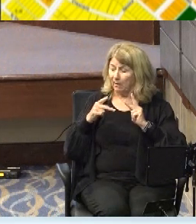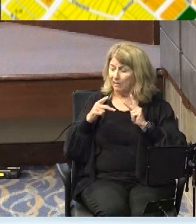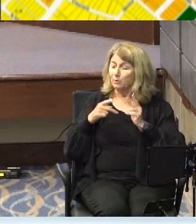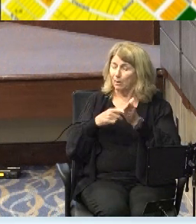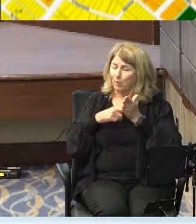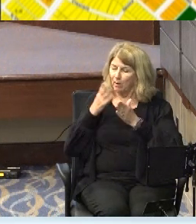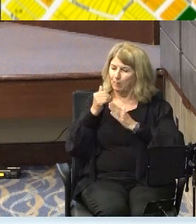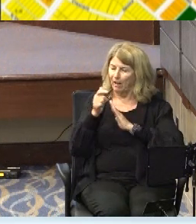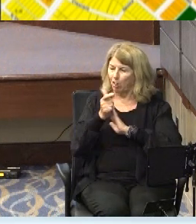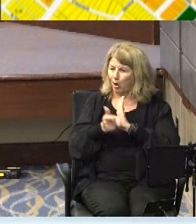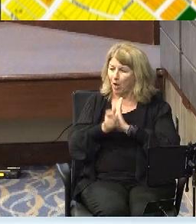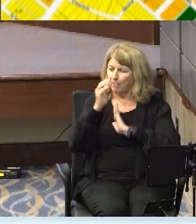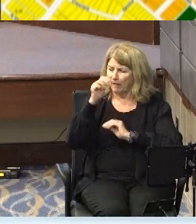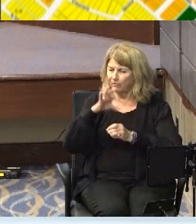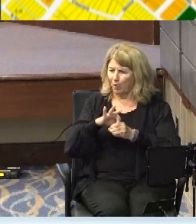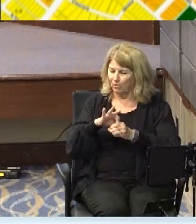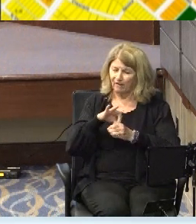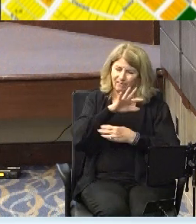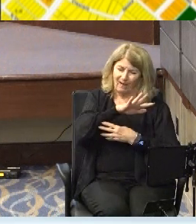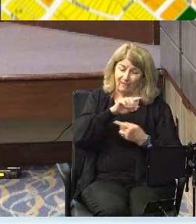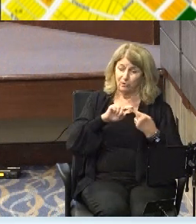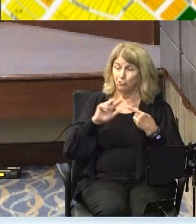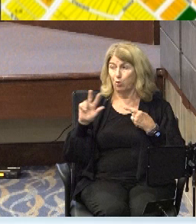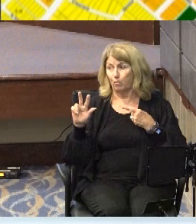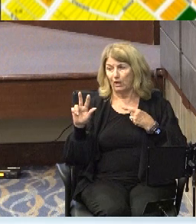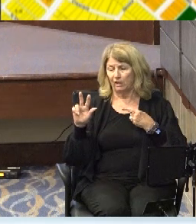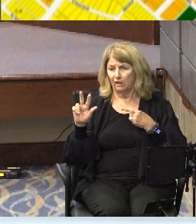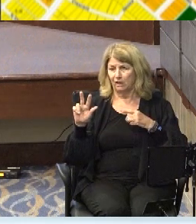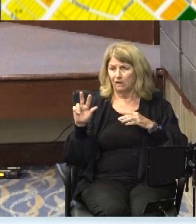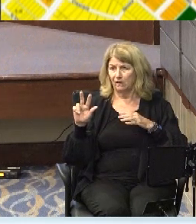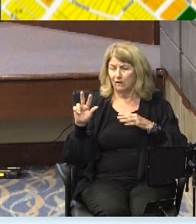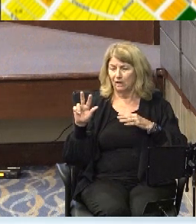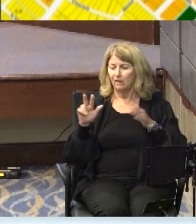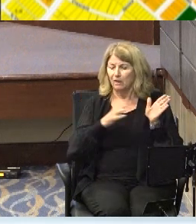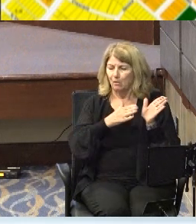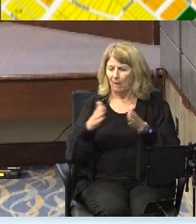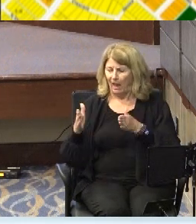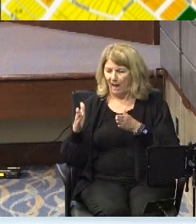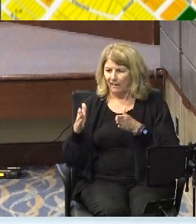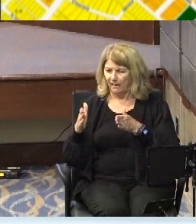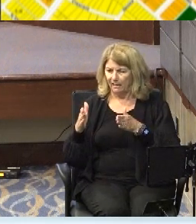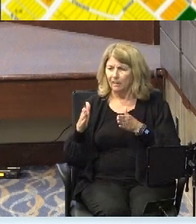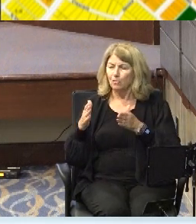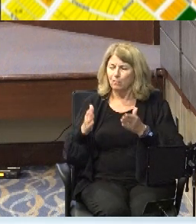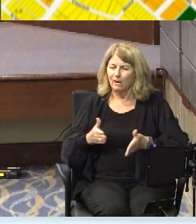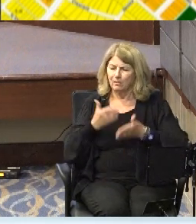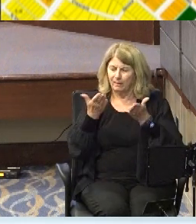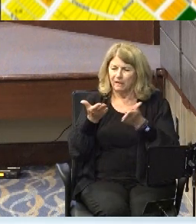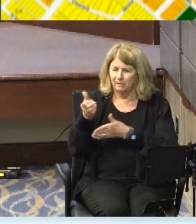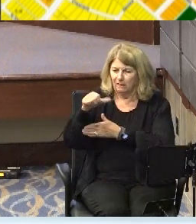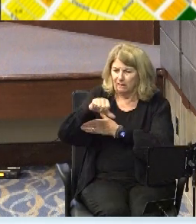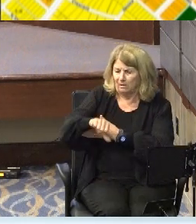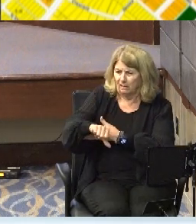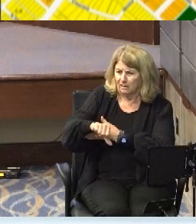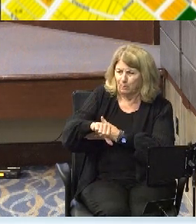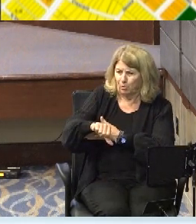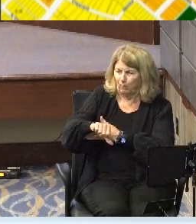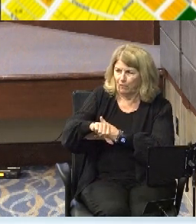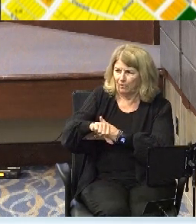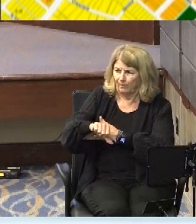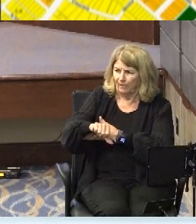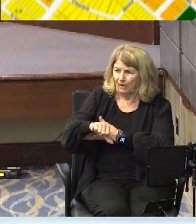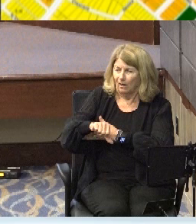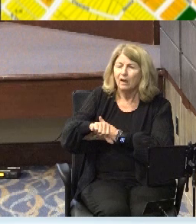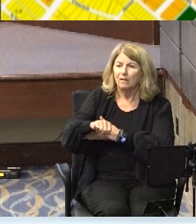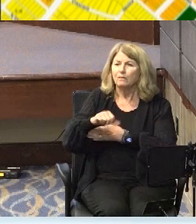By a vote of 5-3, the Plan Commission did recommend disapproval of land use designation change from urban residential to mixed-use